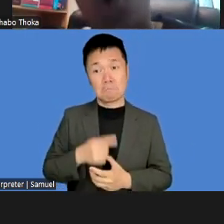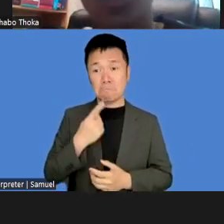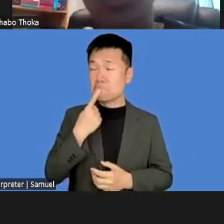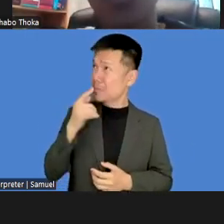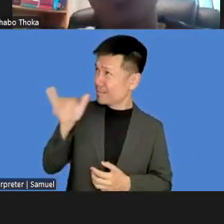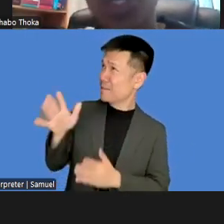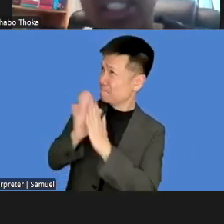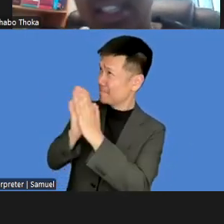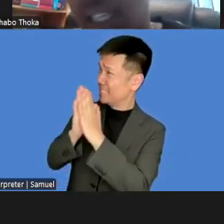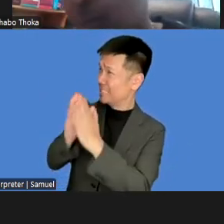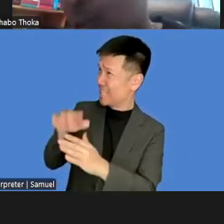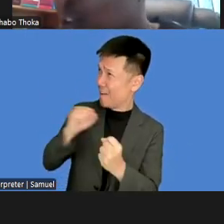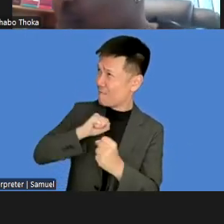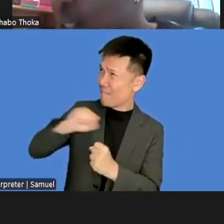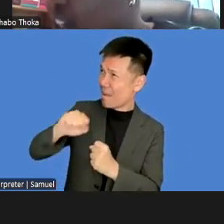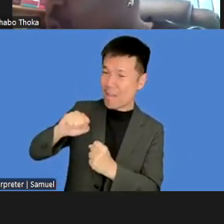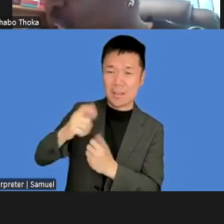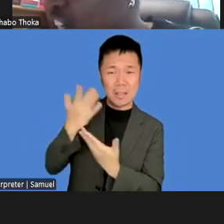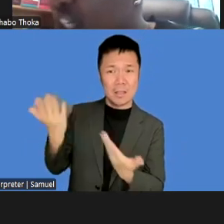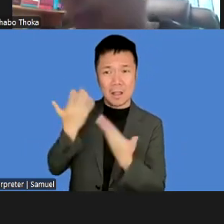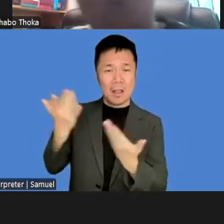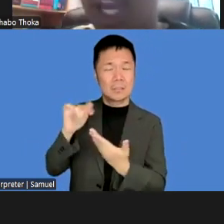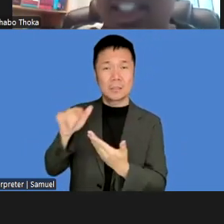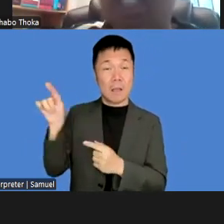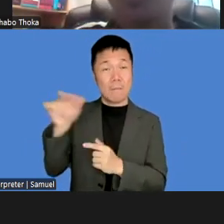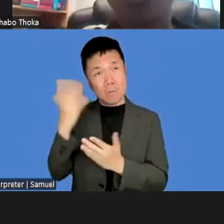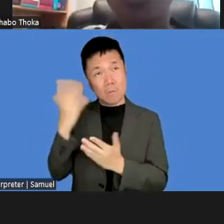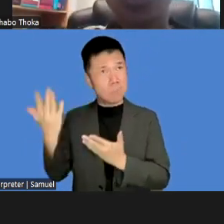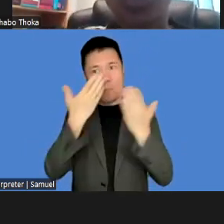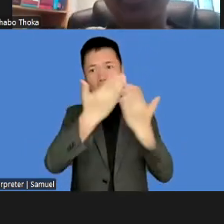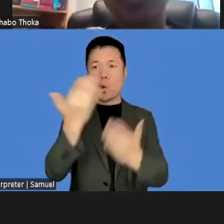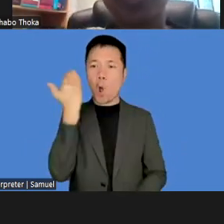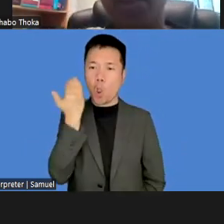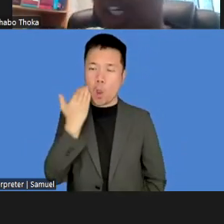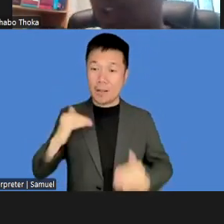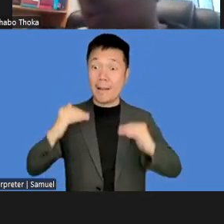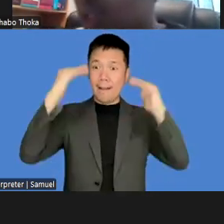the High Court, requesting that the Department of Basic Education amend those